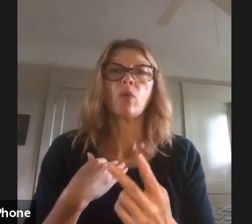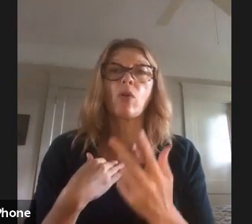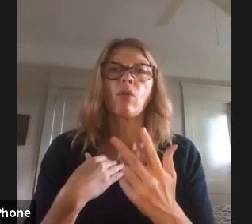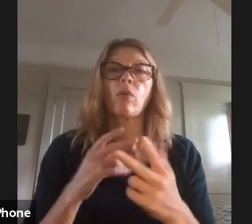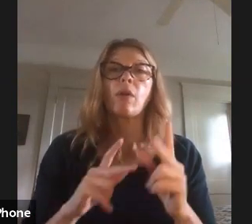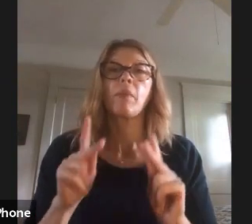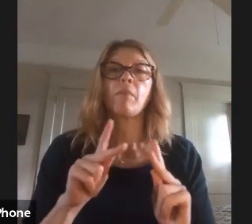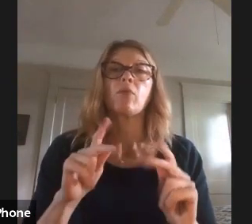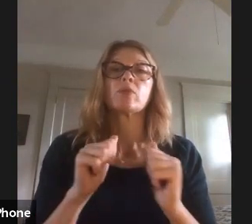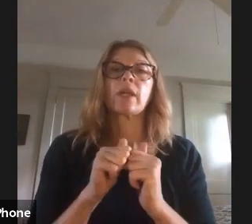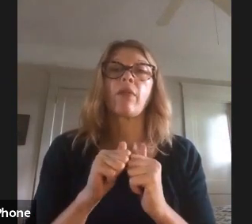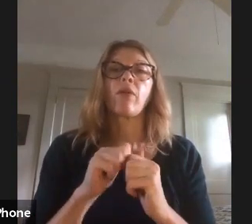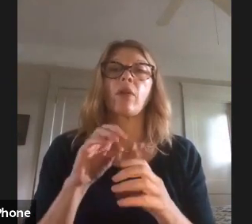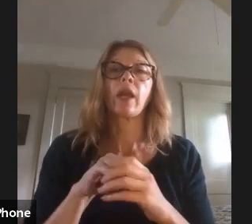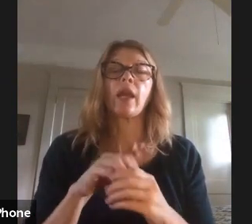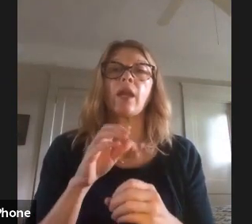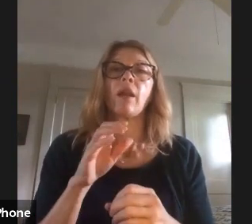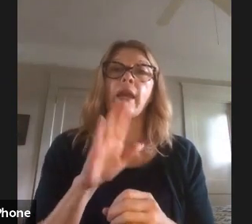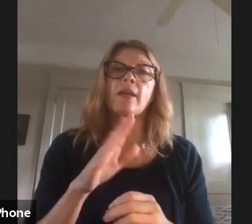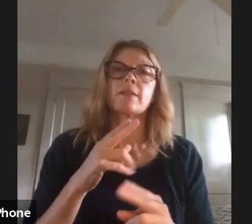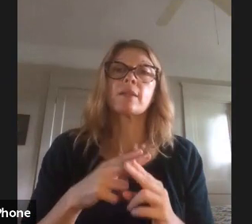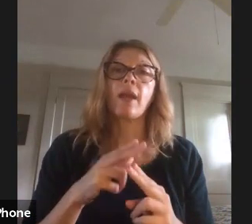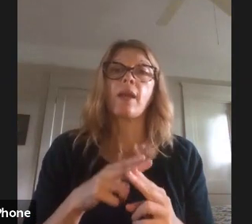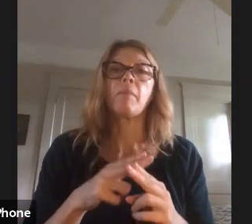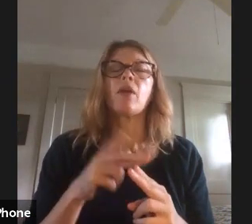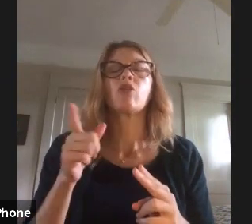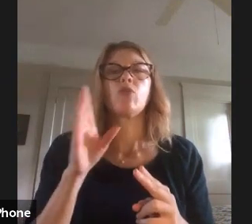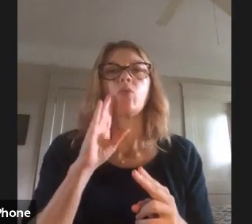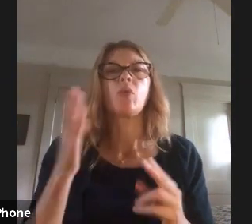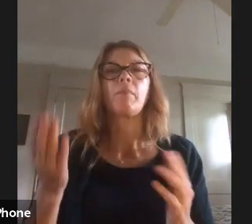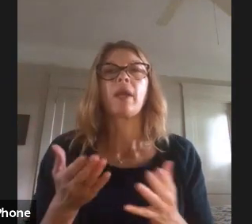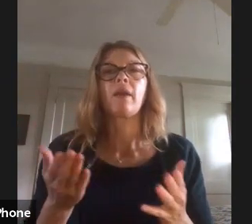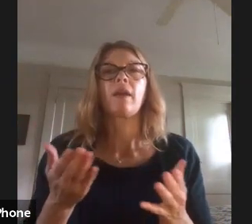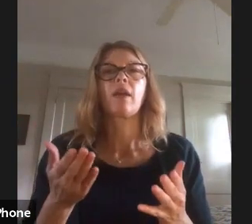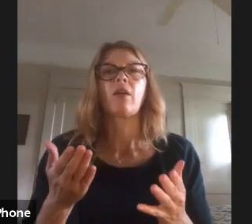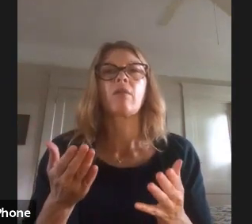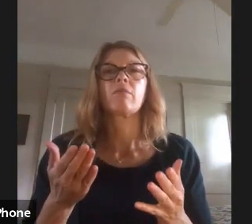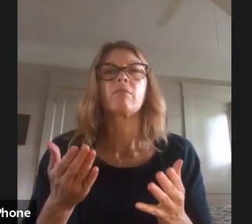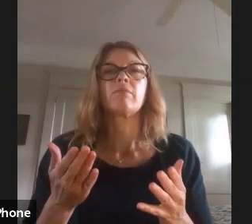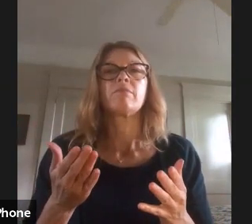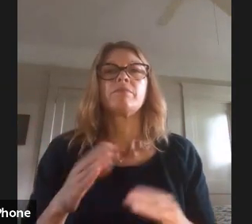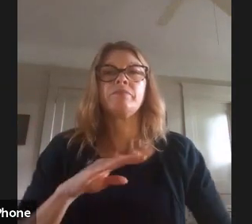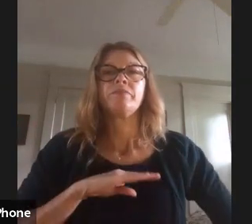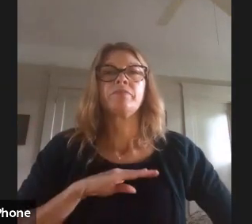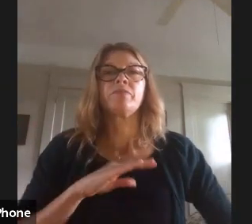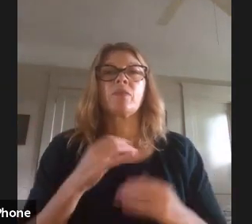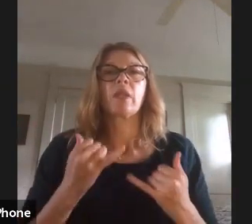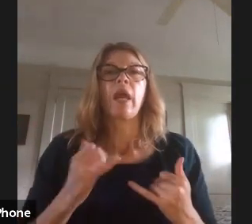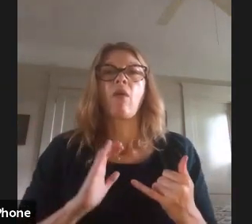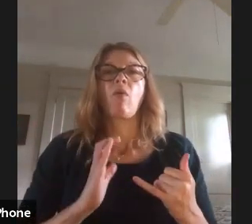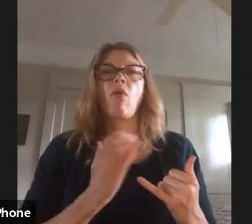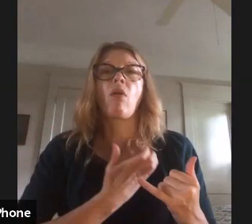together in his name, you will be in the midst of them. Fulfill now, O Lord, our desires